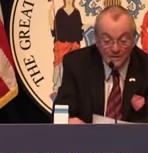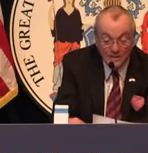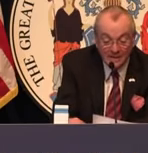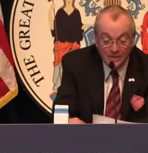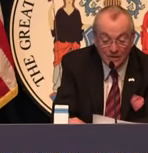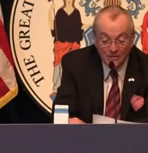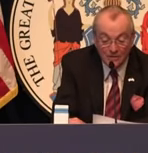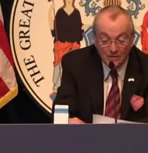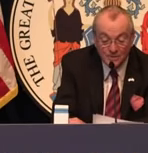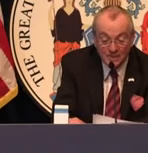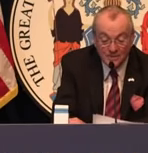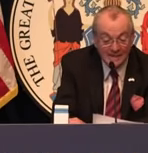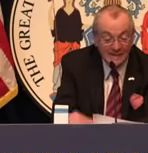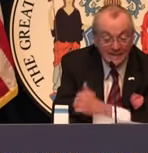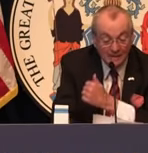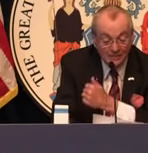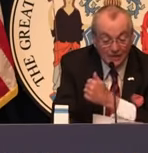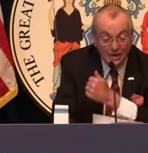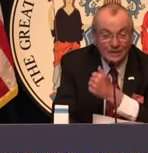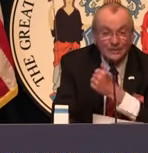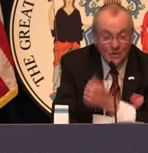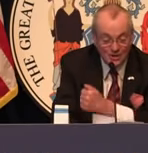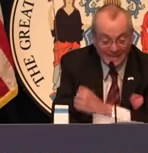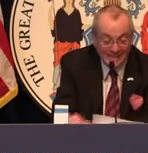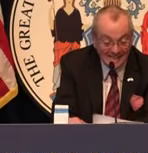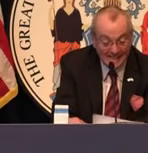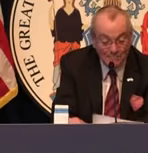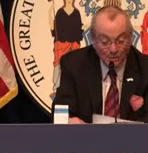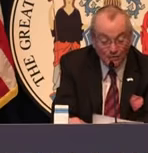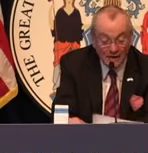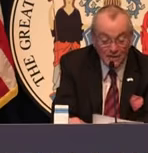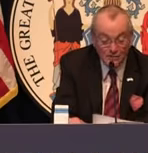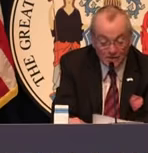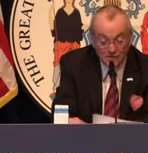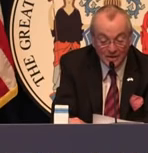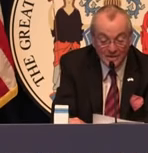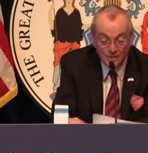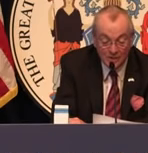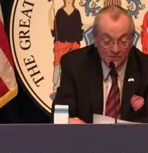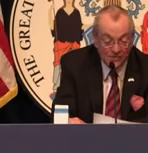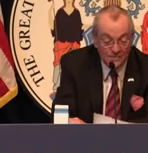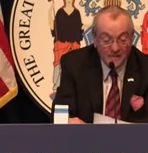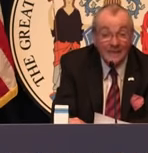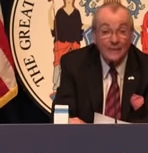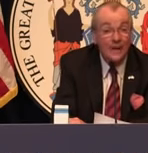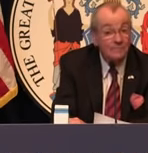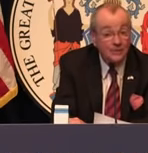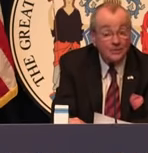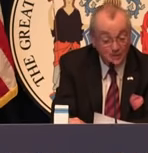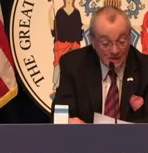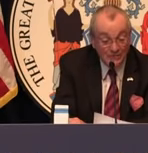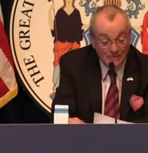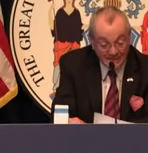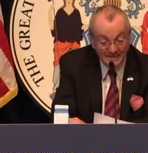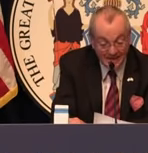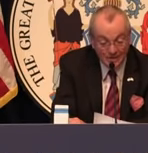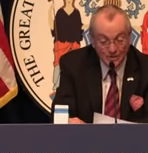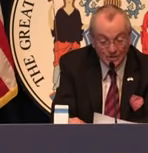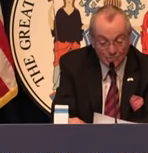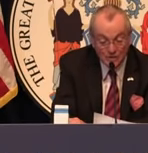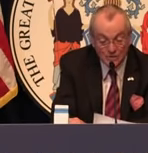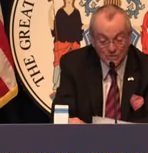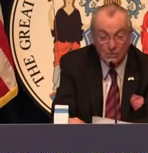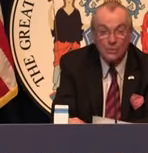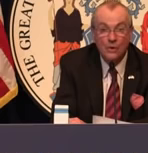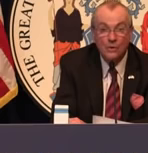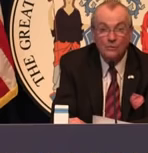be part of the ownership team at Let's Talk Turkey and Mercer House Restaurant in East Windsor, and then Mr. G's Deli Nosh in